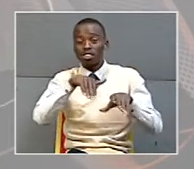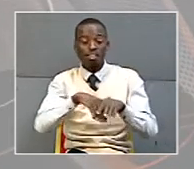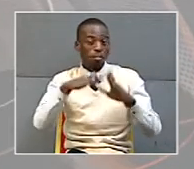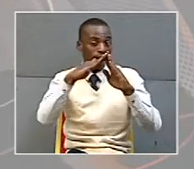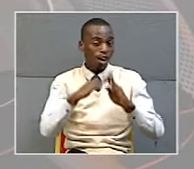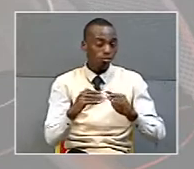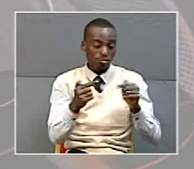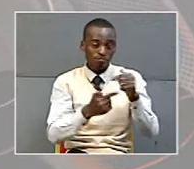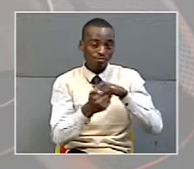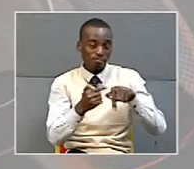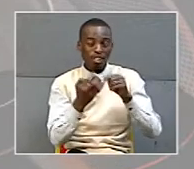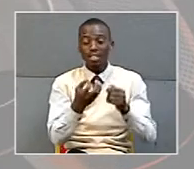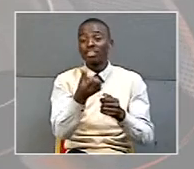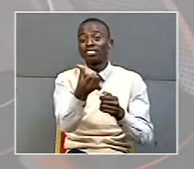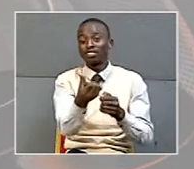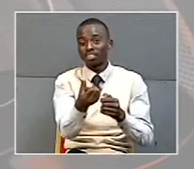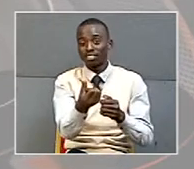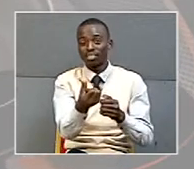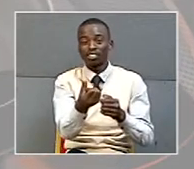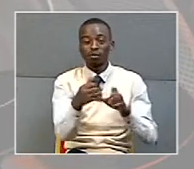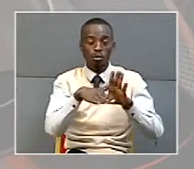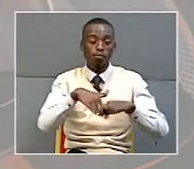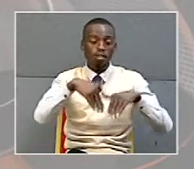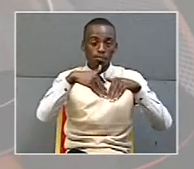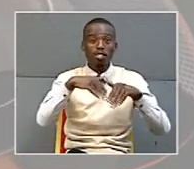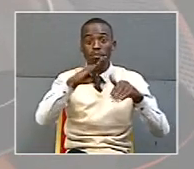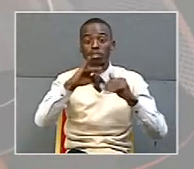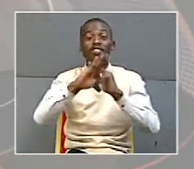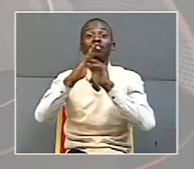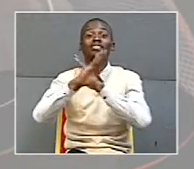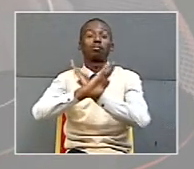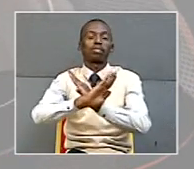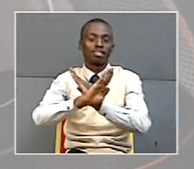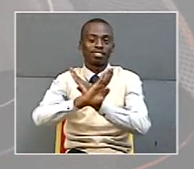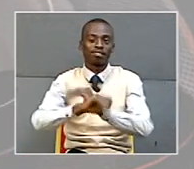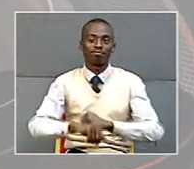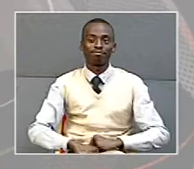House that left 6 prominents of the bill suspended.